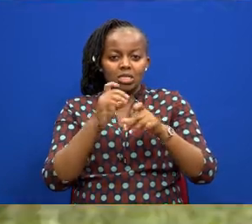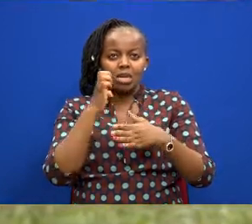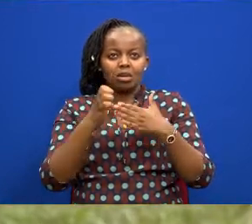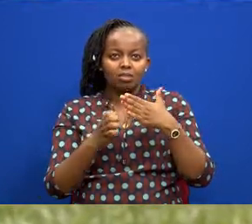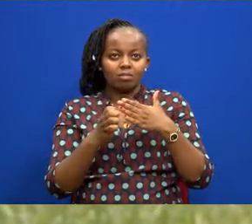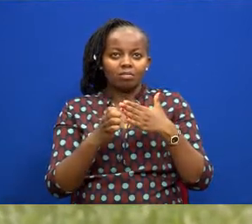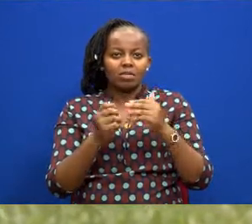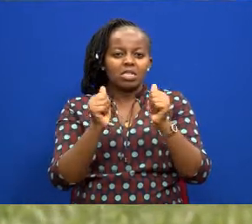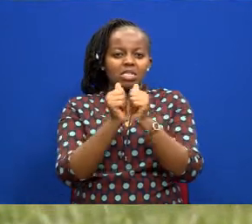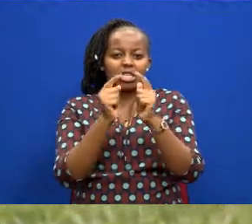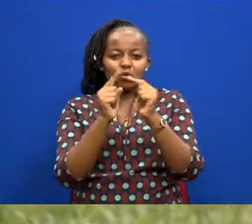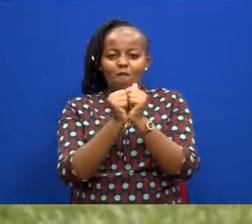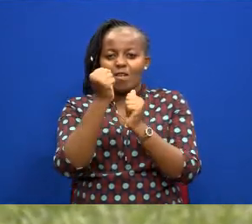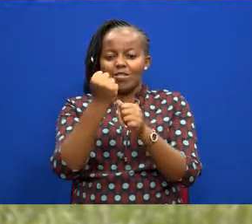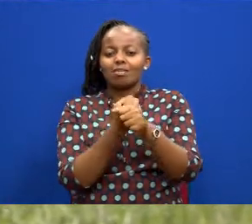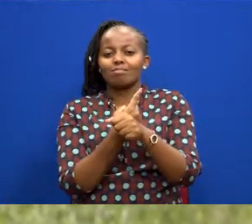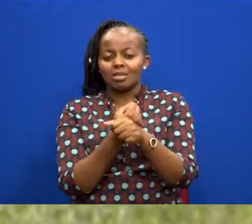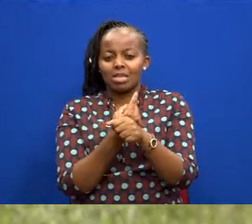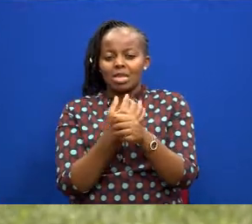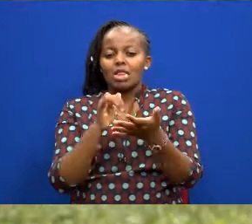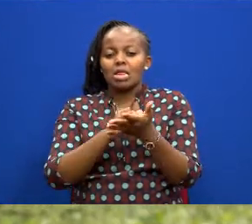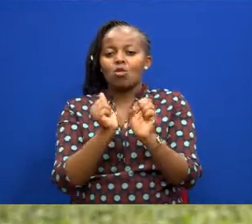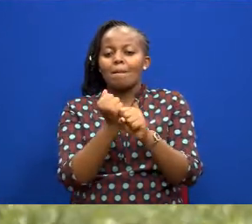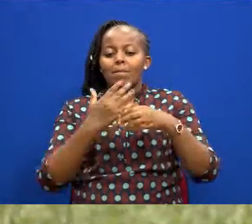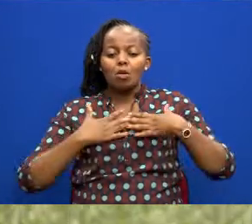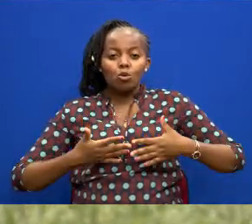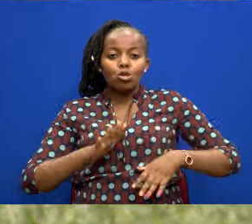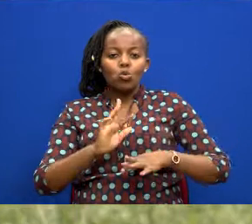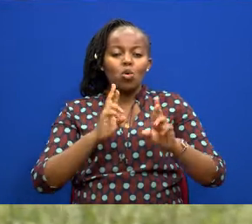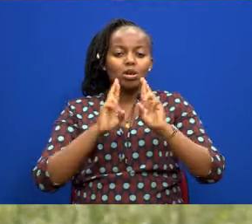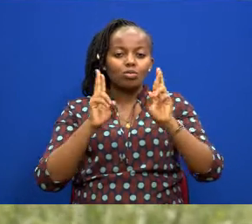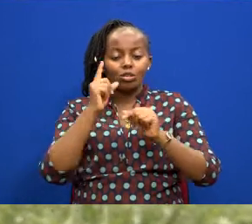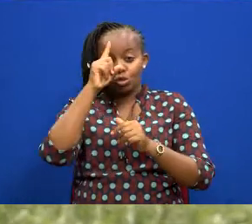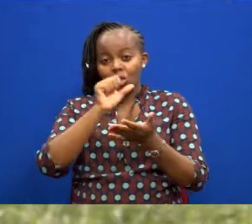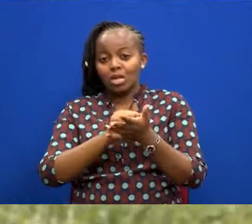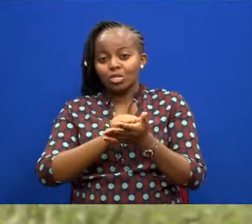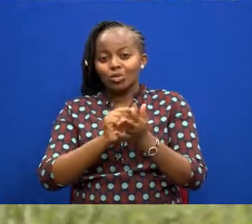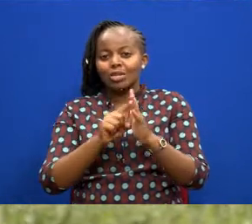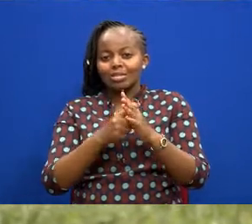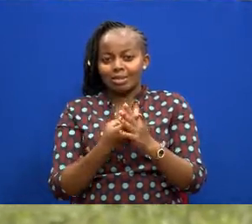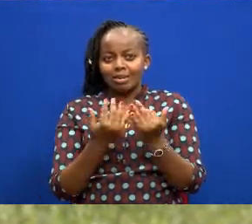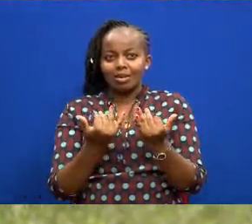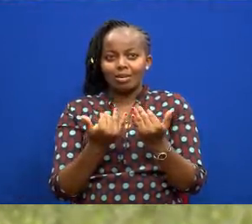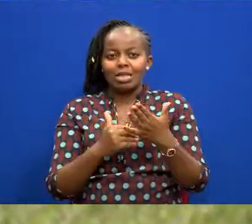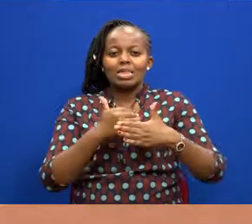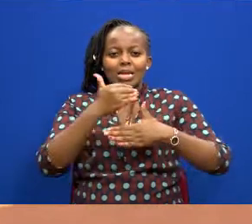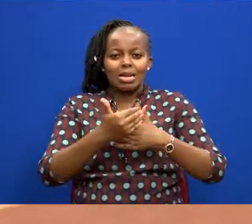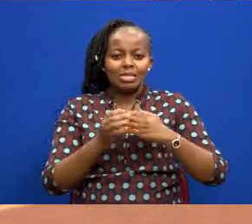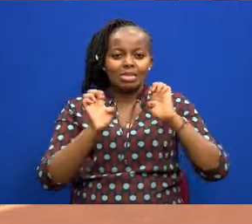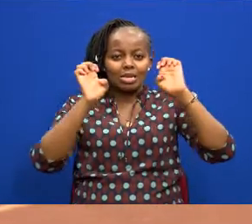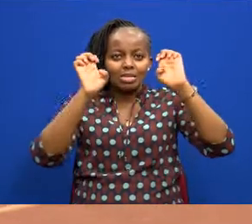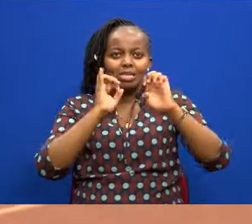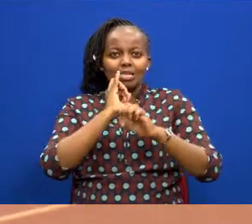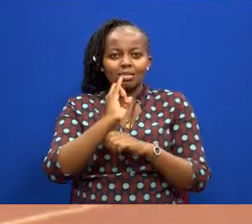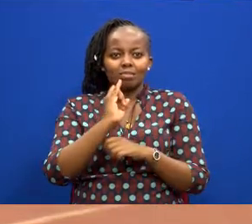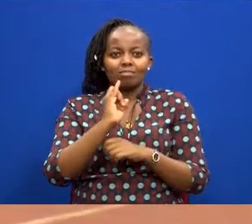between 10 to 15 minutes. That will get you ready for explosive sprints. Good. The next warm-up is